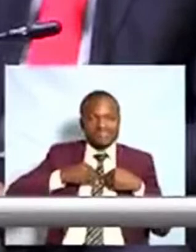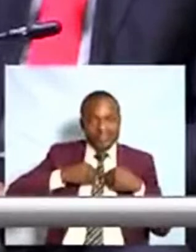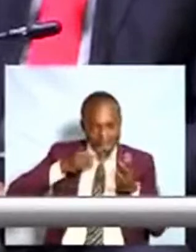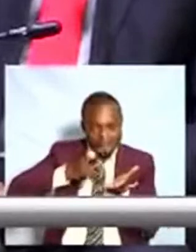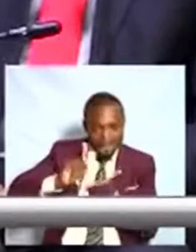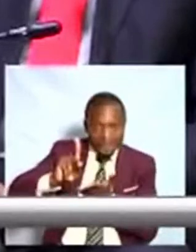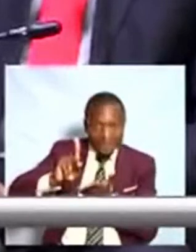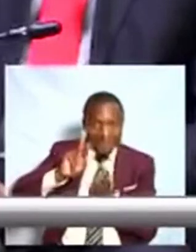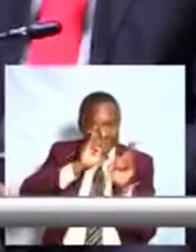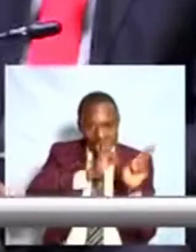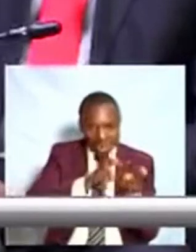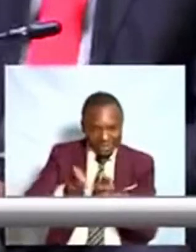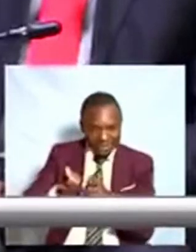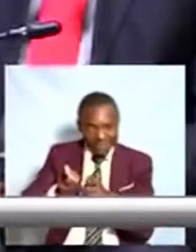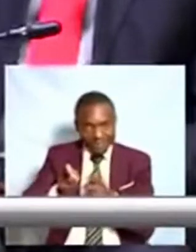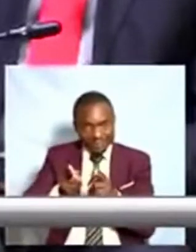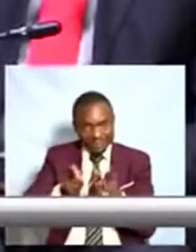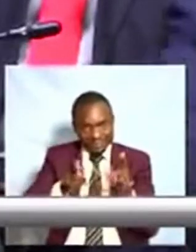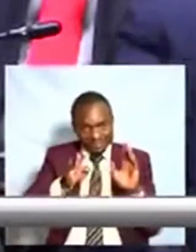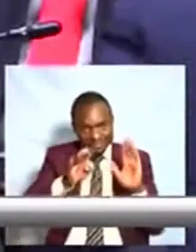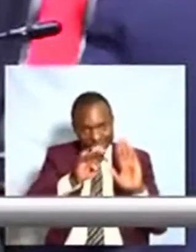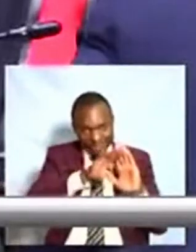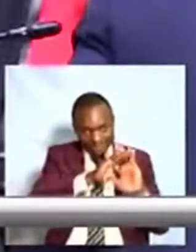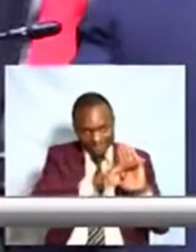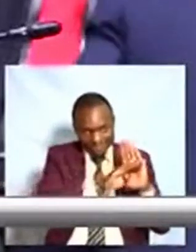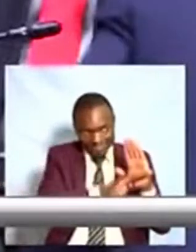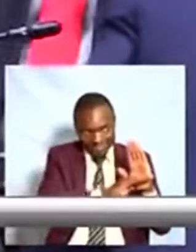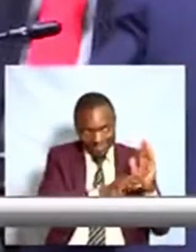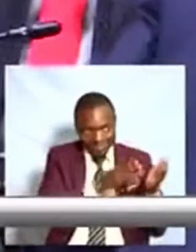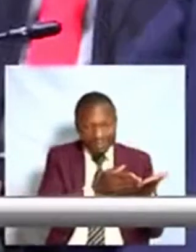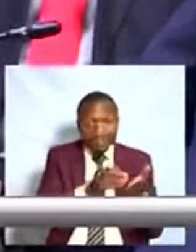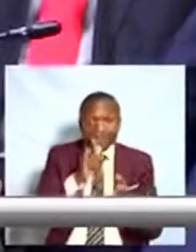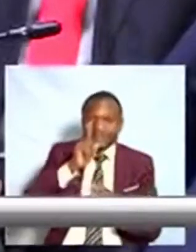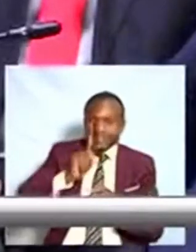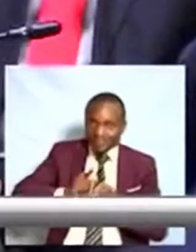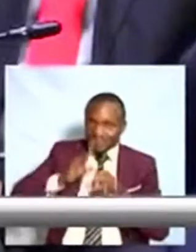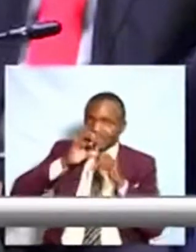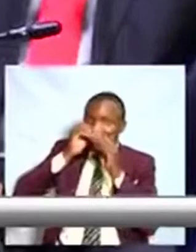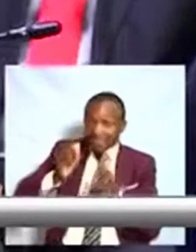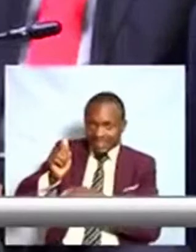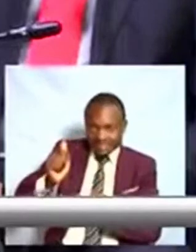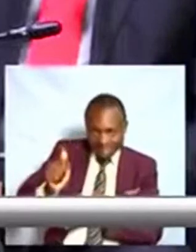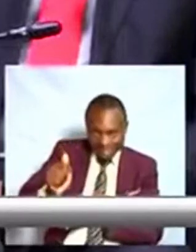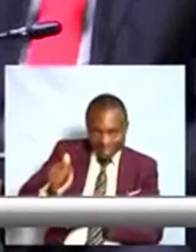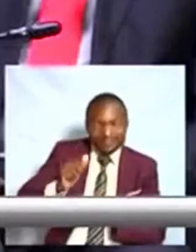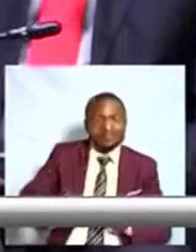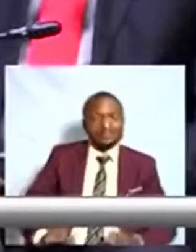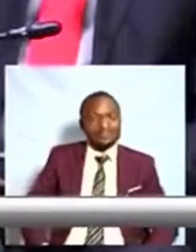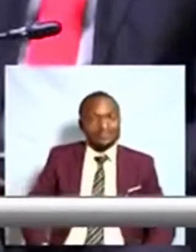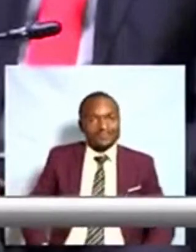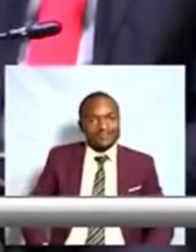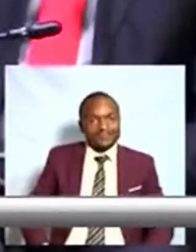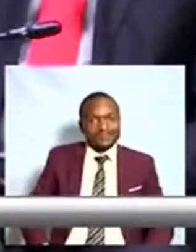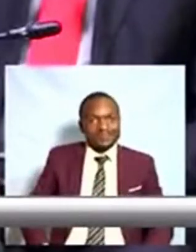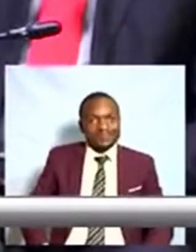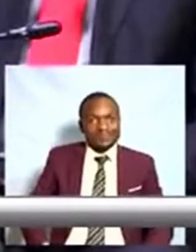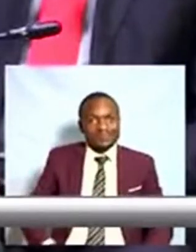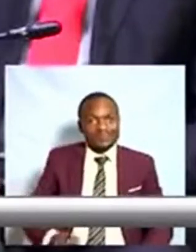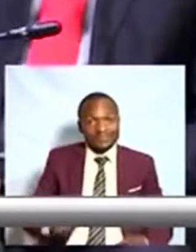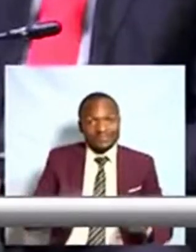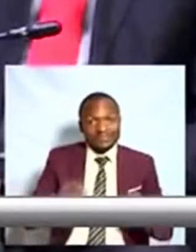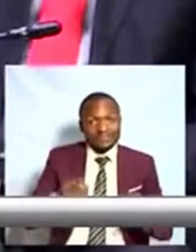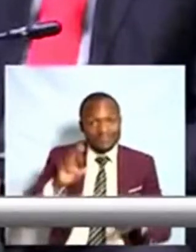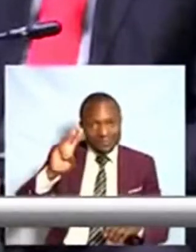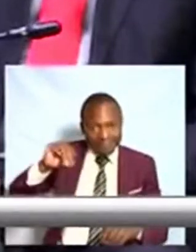The answers are as follows. Madam Speaker, in A, the area member